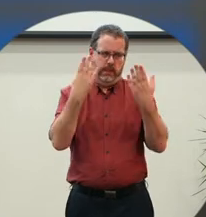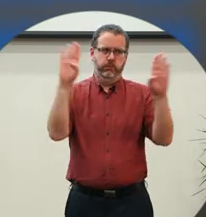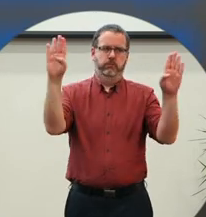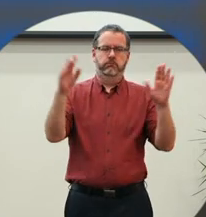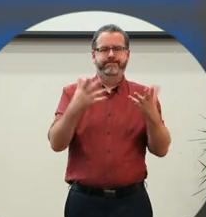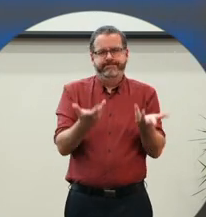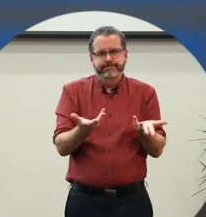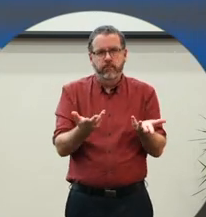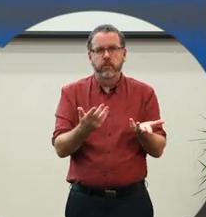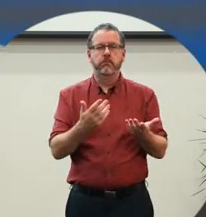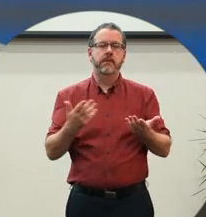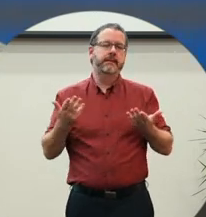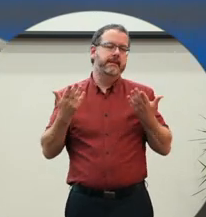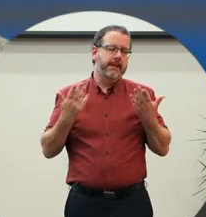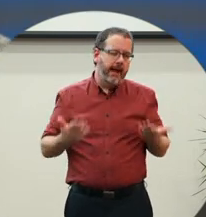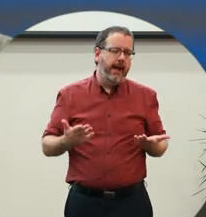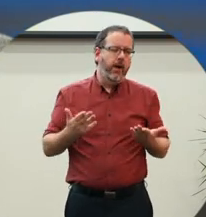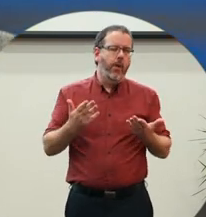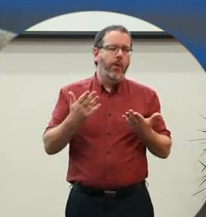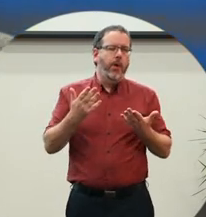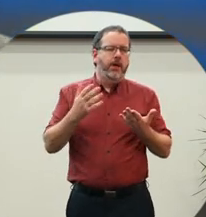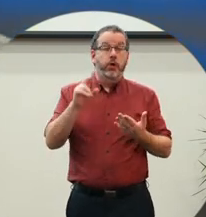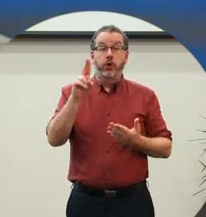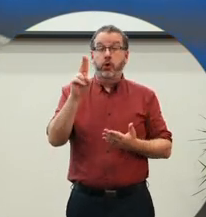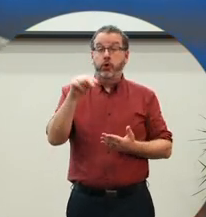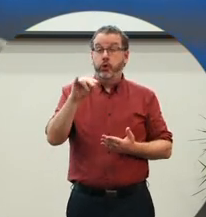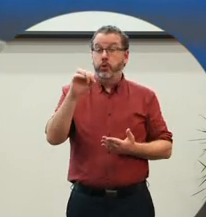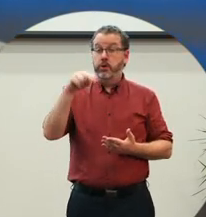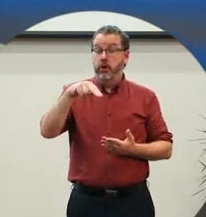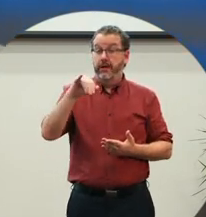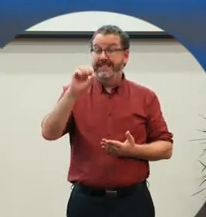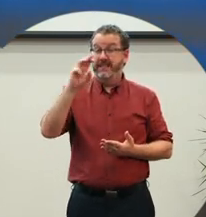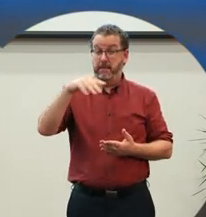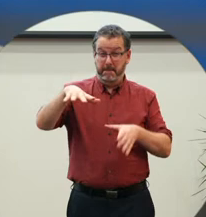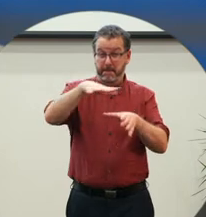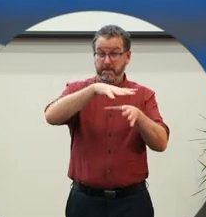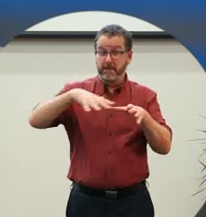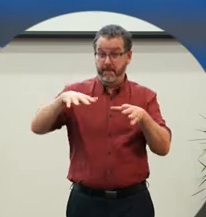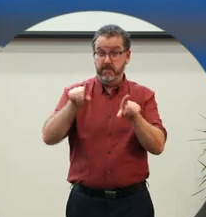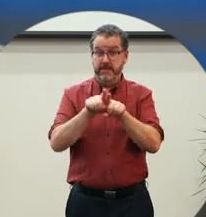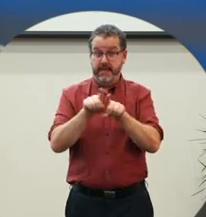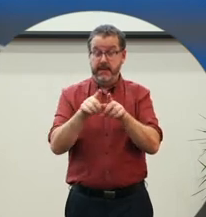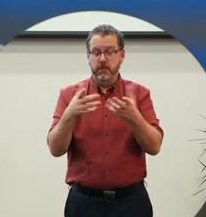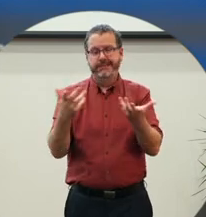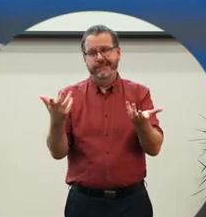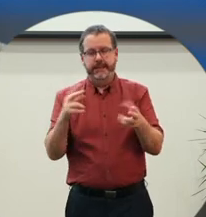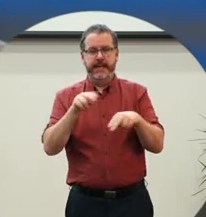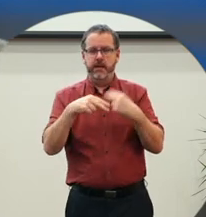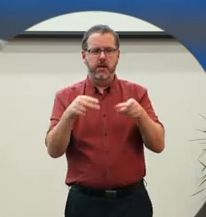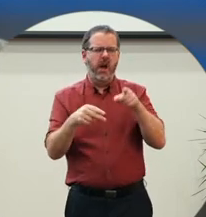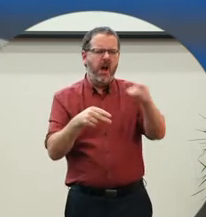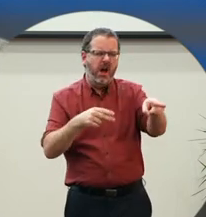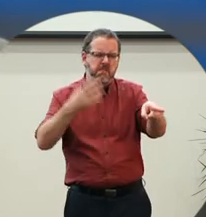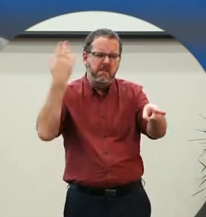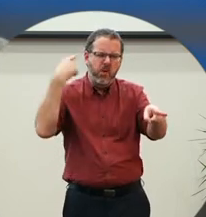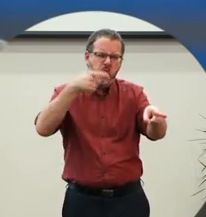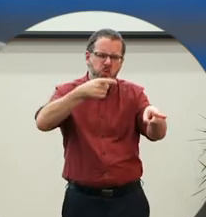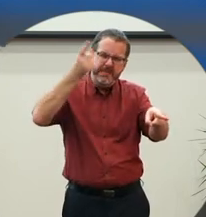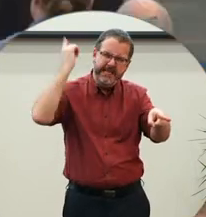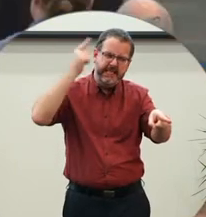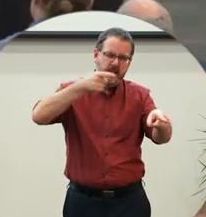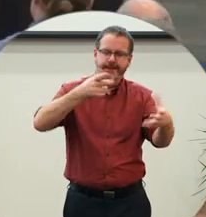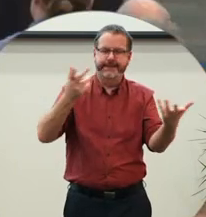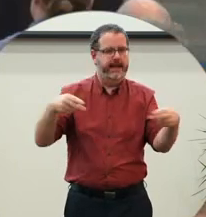there is a realization, even within unionism, that you can't, you know, continuously rehash the whole thing, or the political system just isn't going to